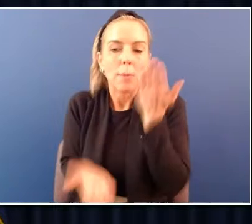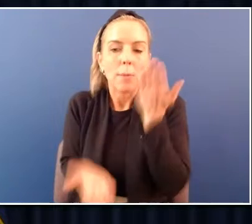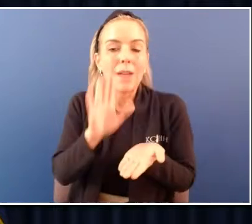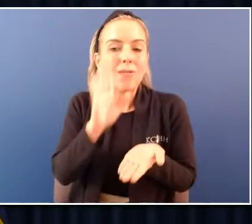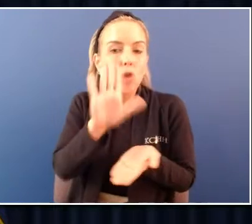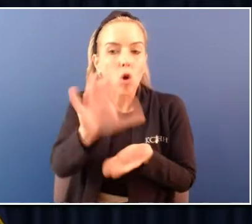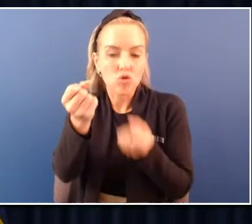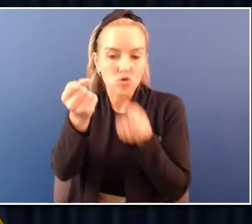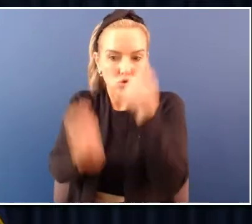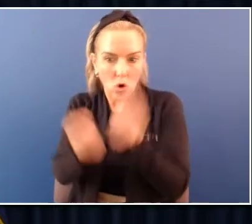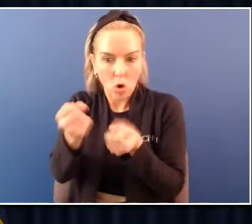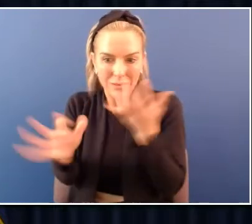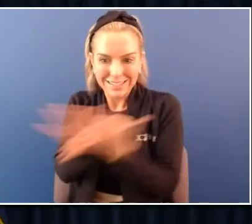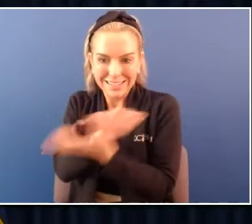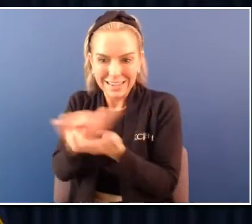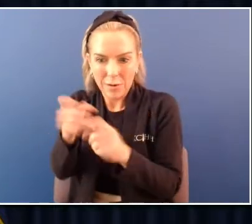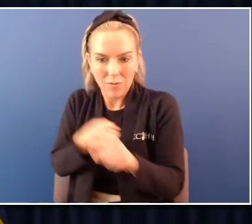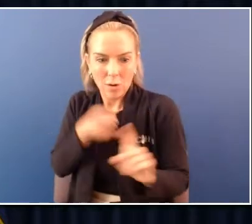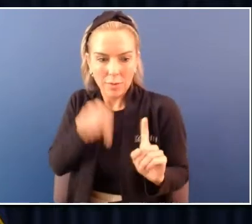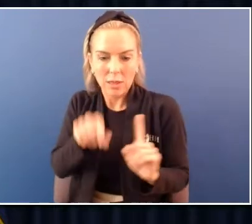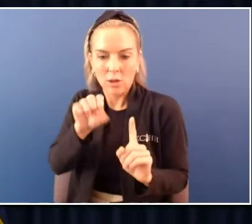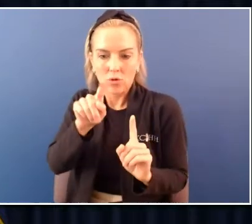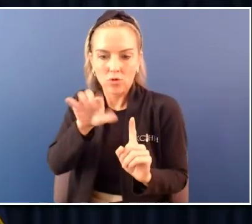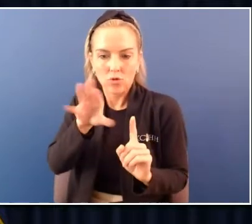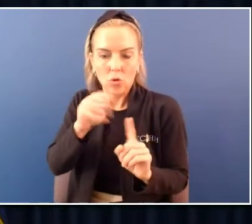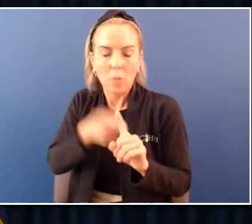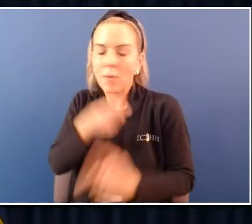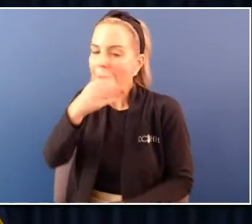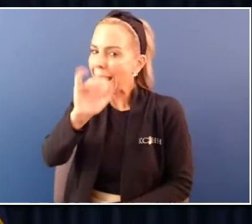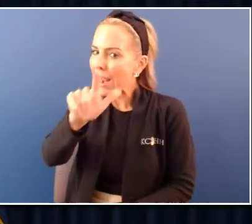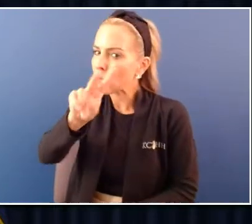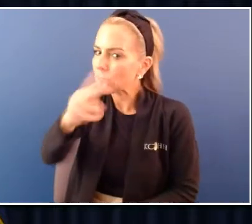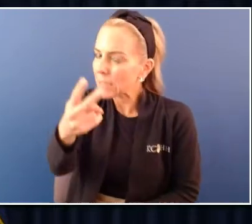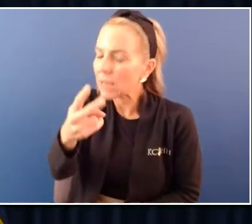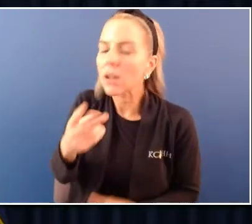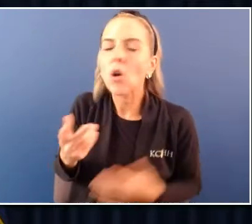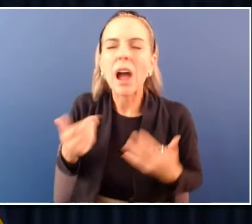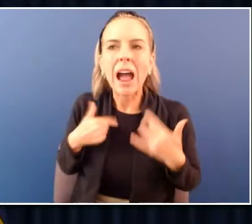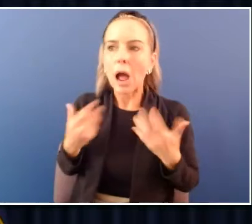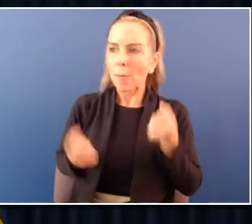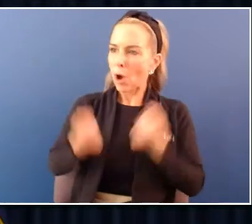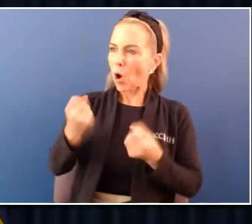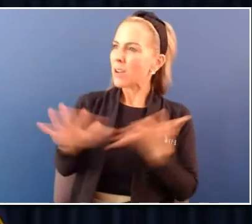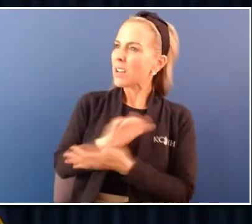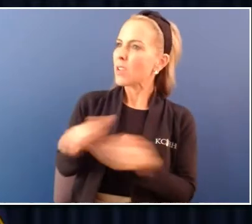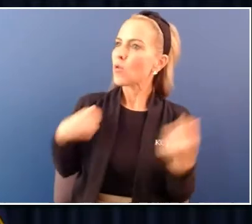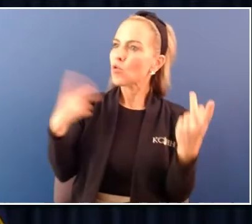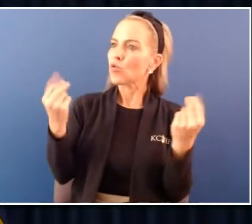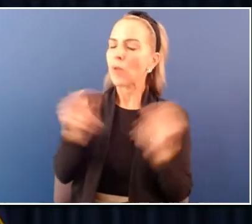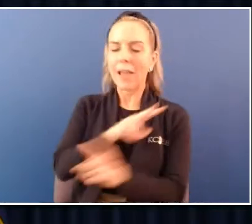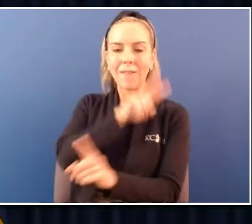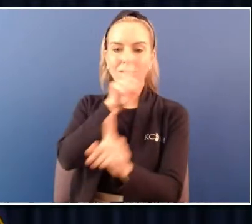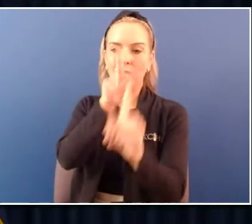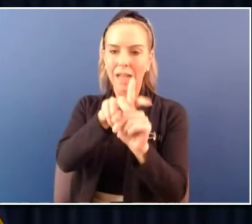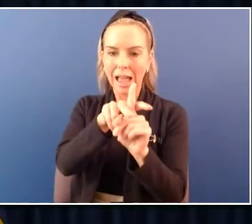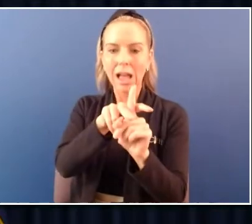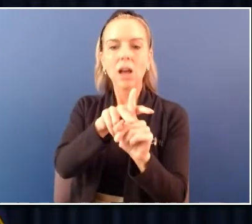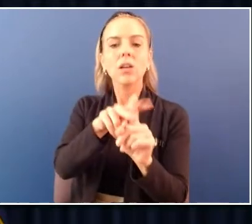a result of the storms on April 2nd. The first step is for survivors to file a claim with their insurance